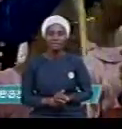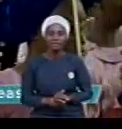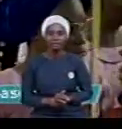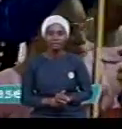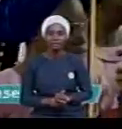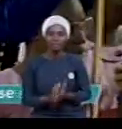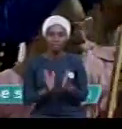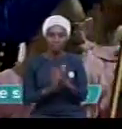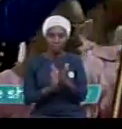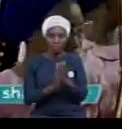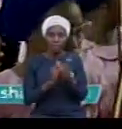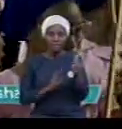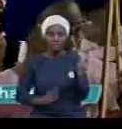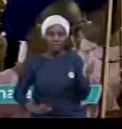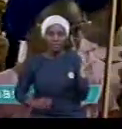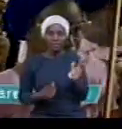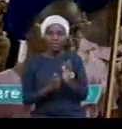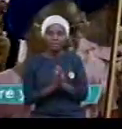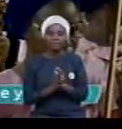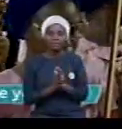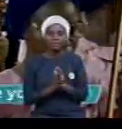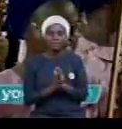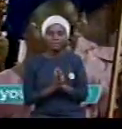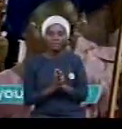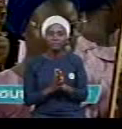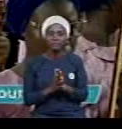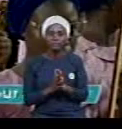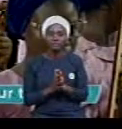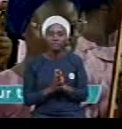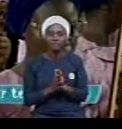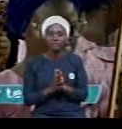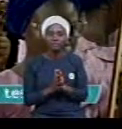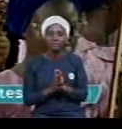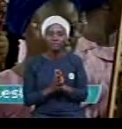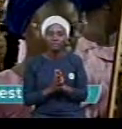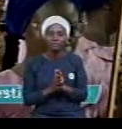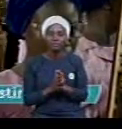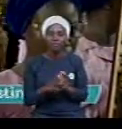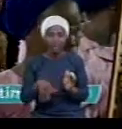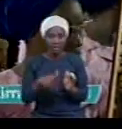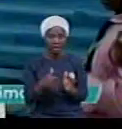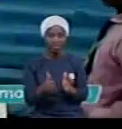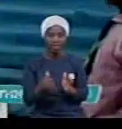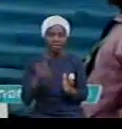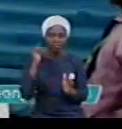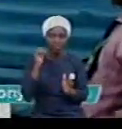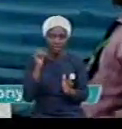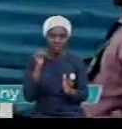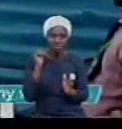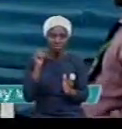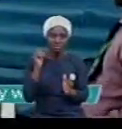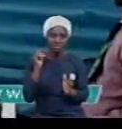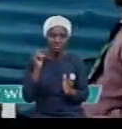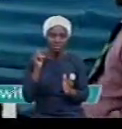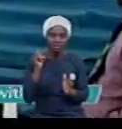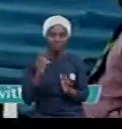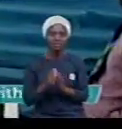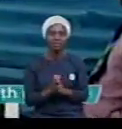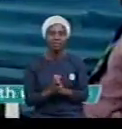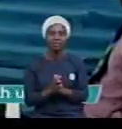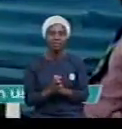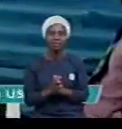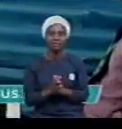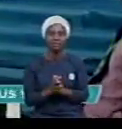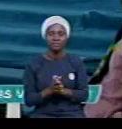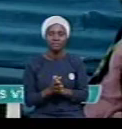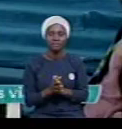Praise the Lord. Amen. We have another wonderful testimony by Sister Abel